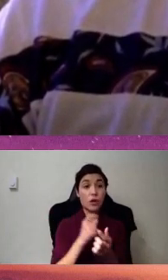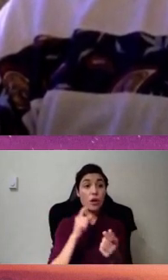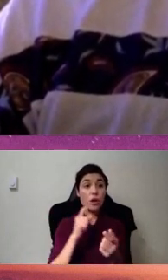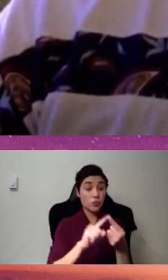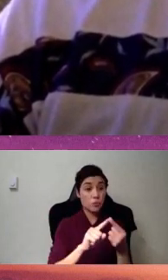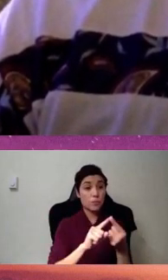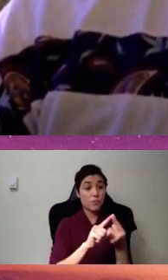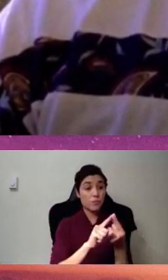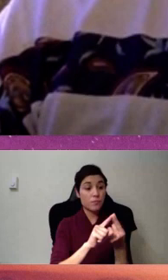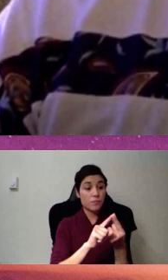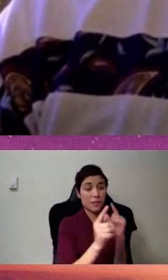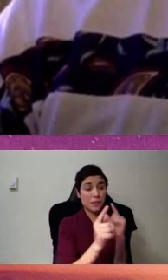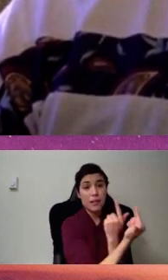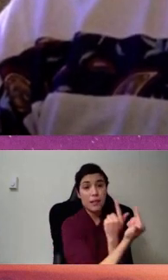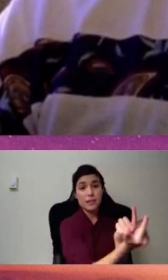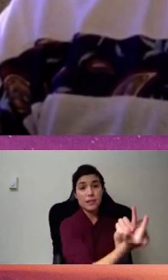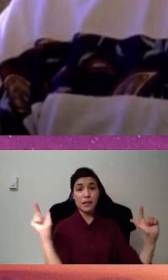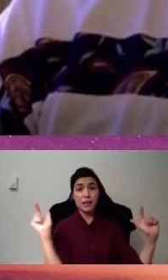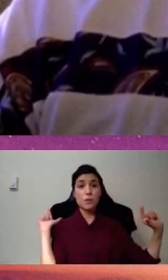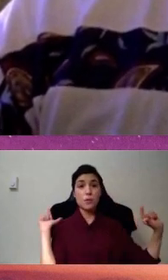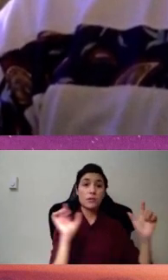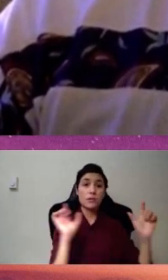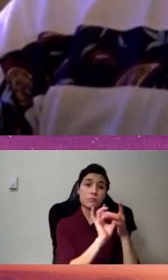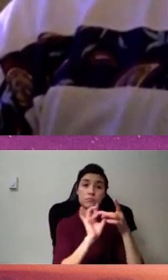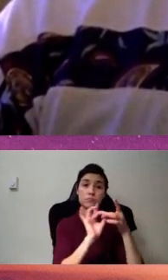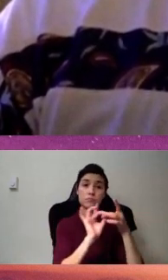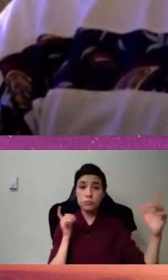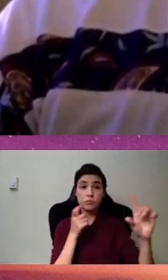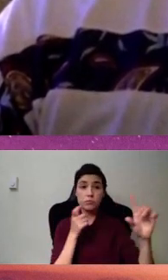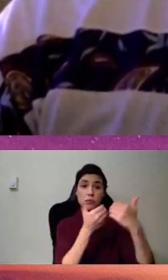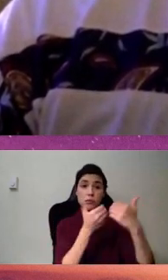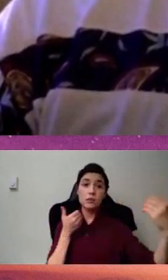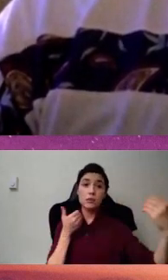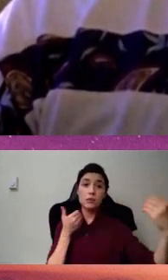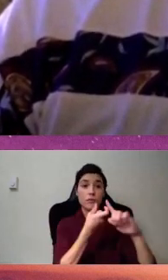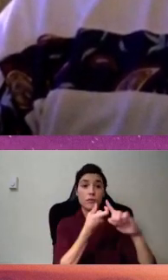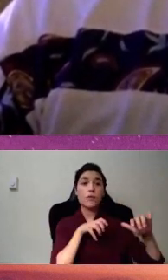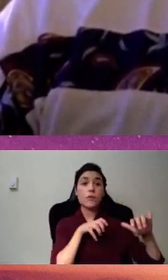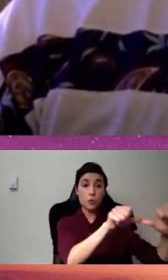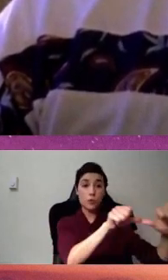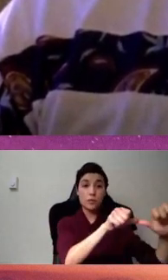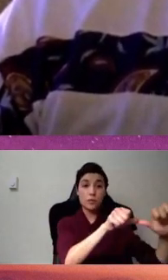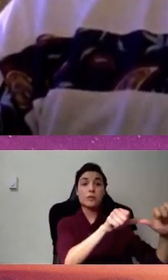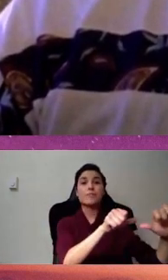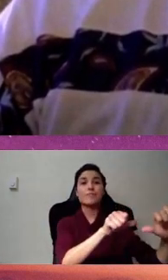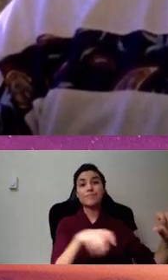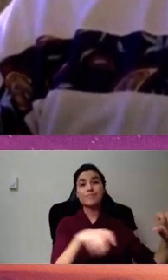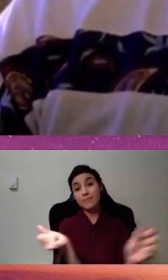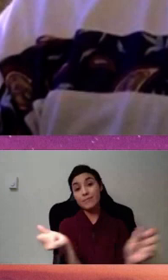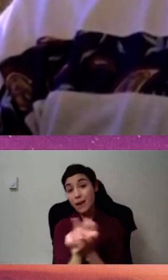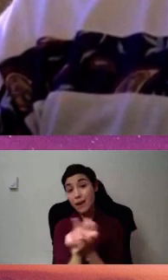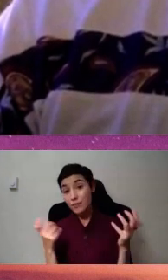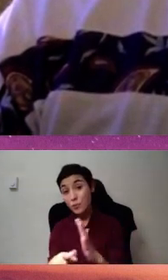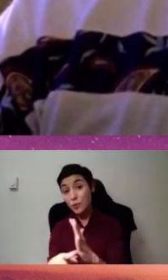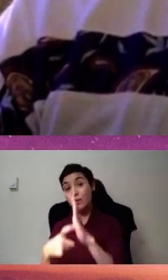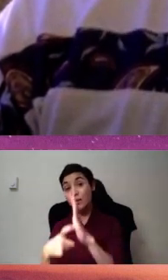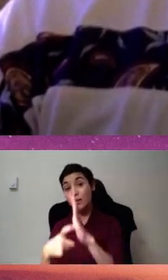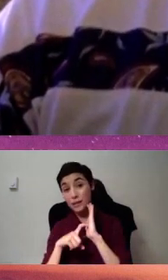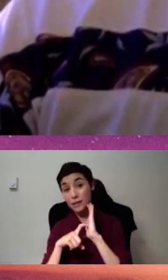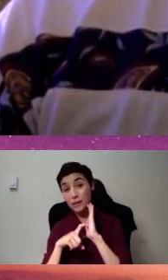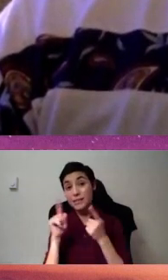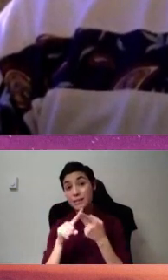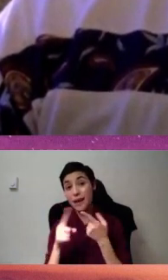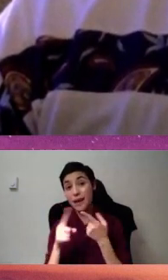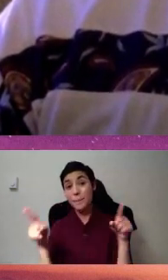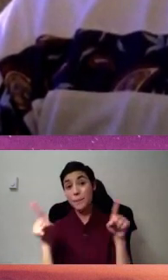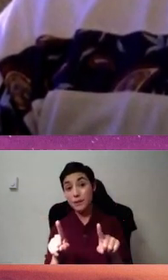that does not deserve to be liberated from colonialism. Everything requires liberation from colonialism, and